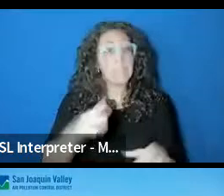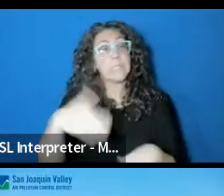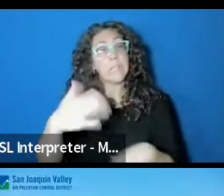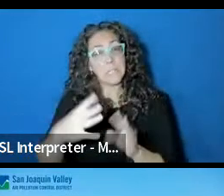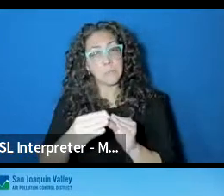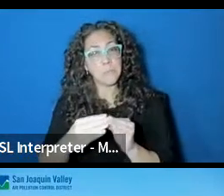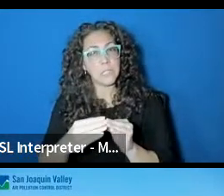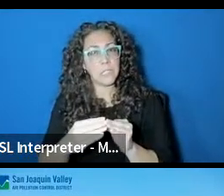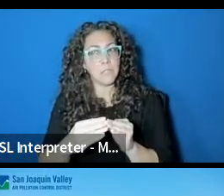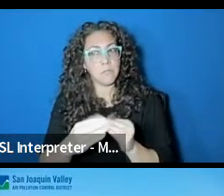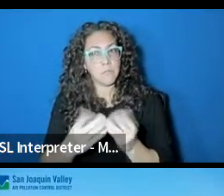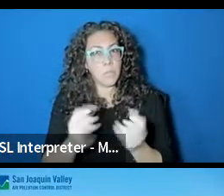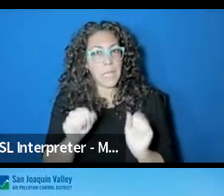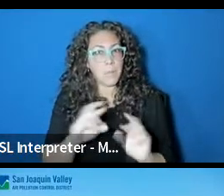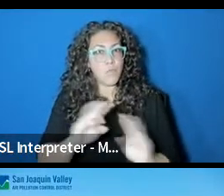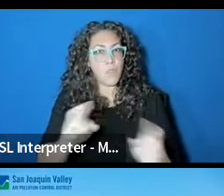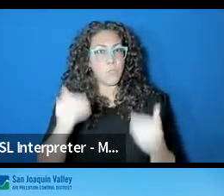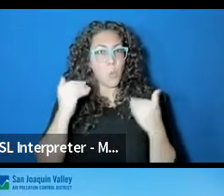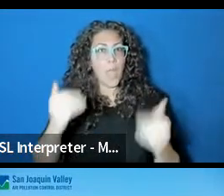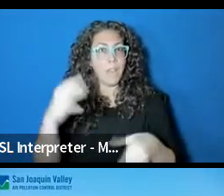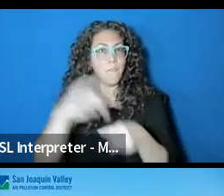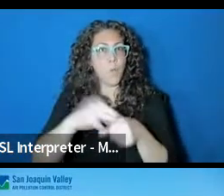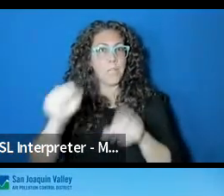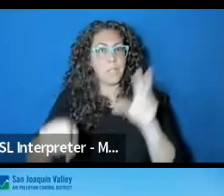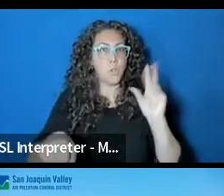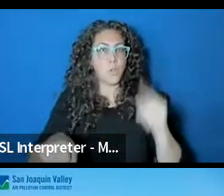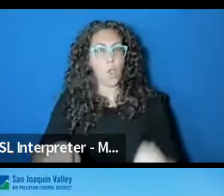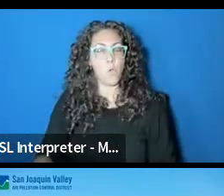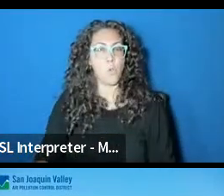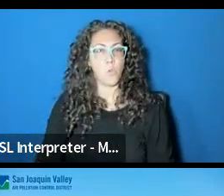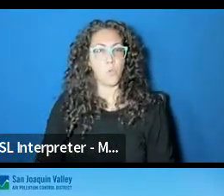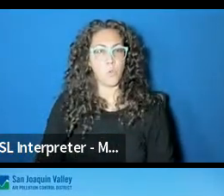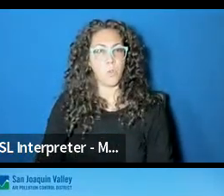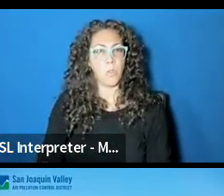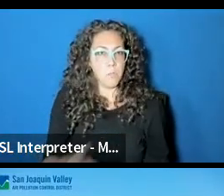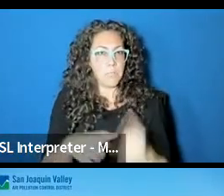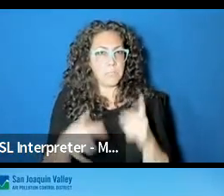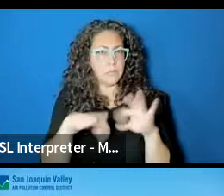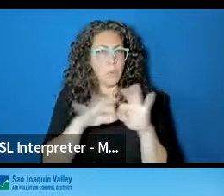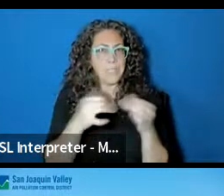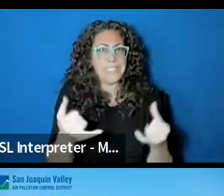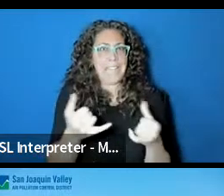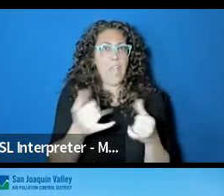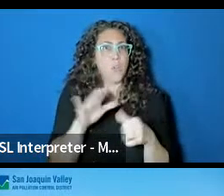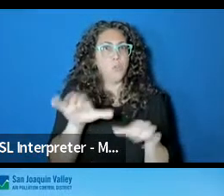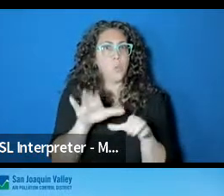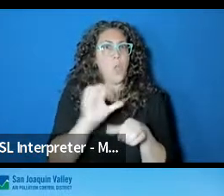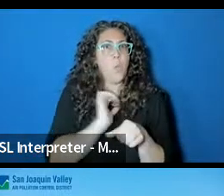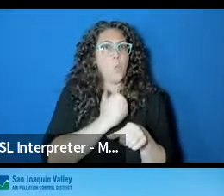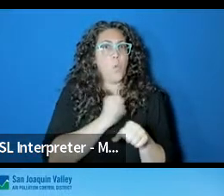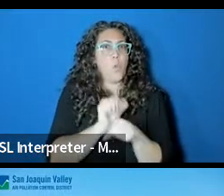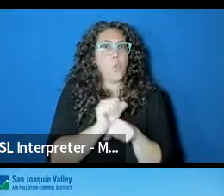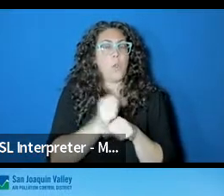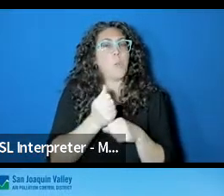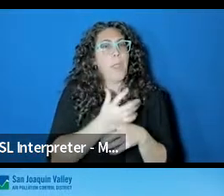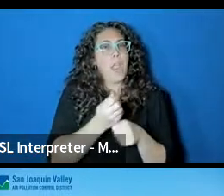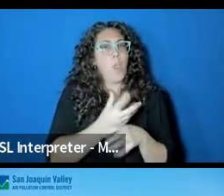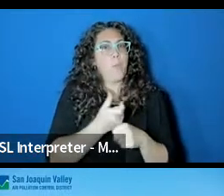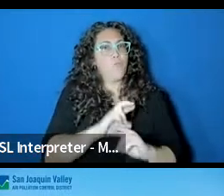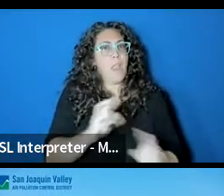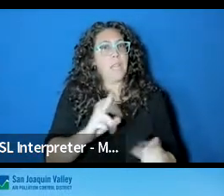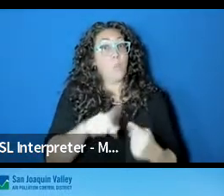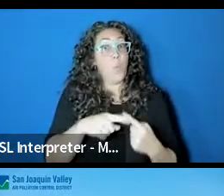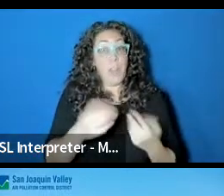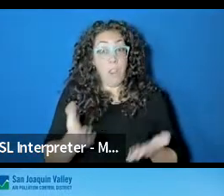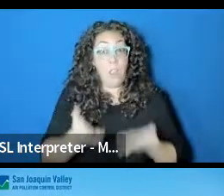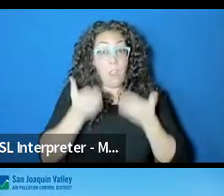forward whether it be a yes or no, but that we have an answer. And that's just more of my comments.